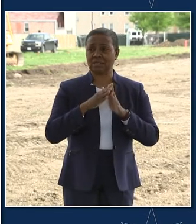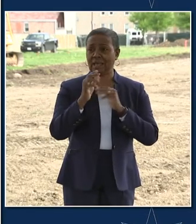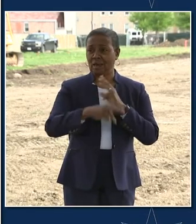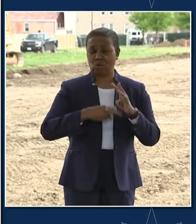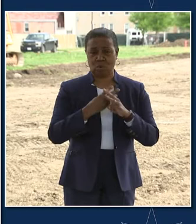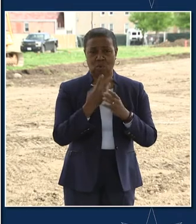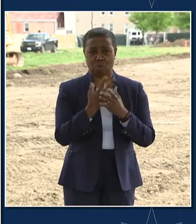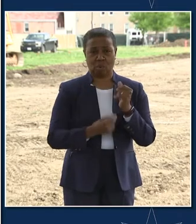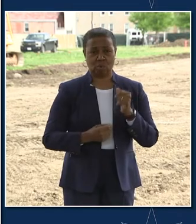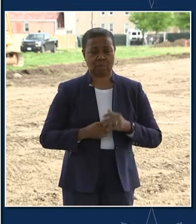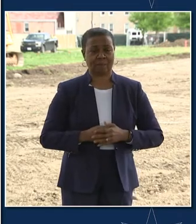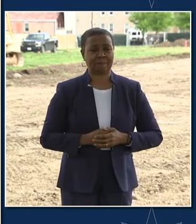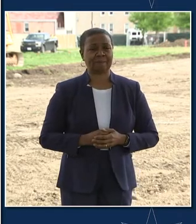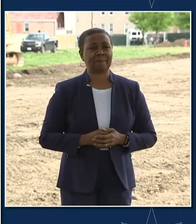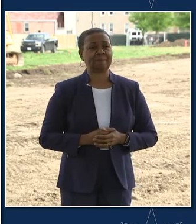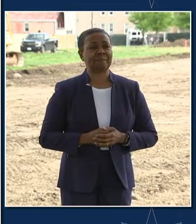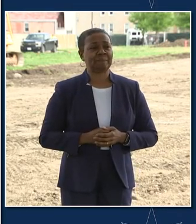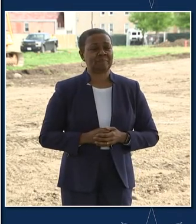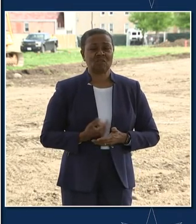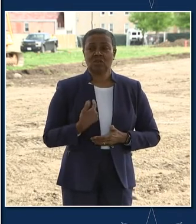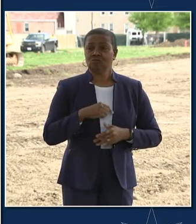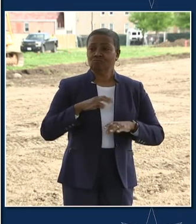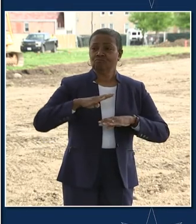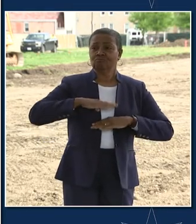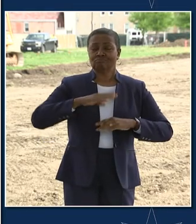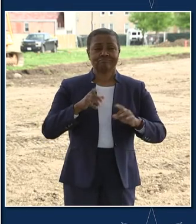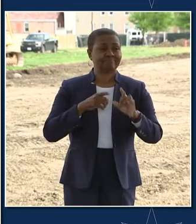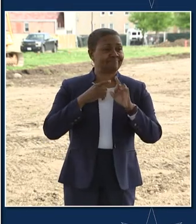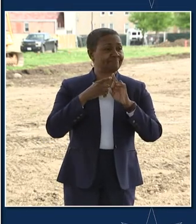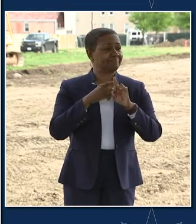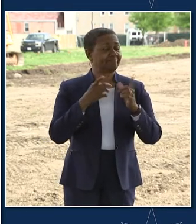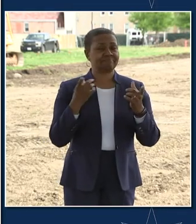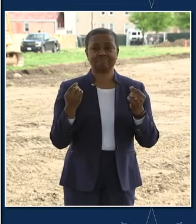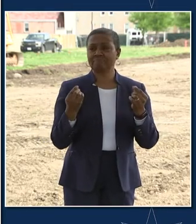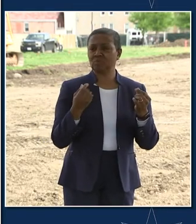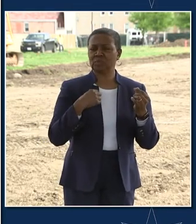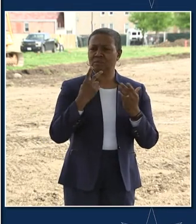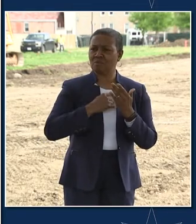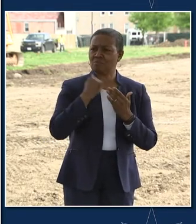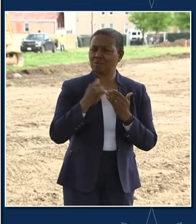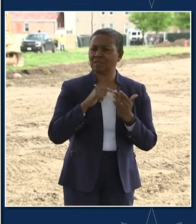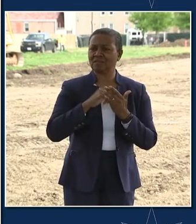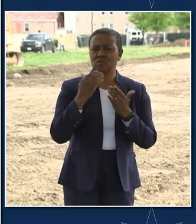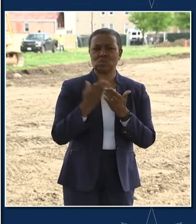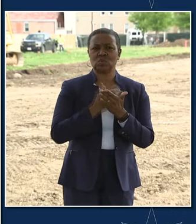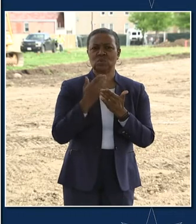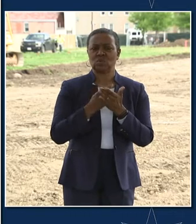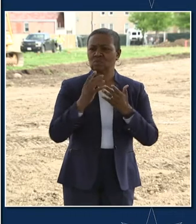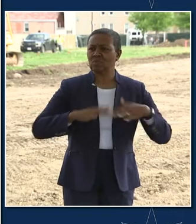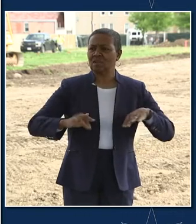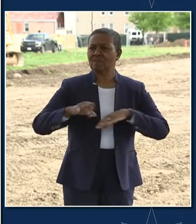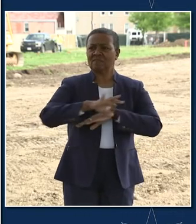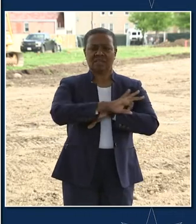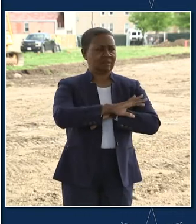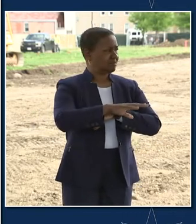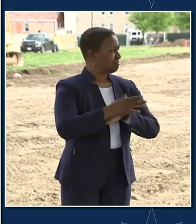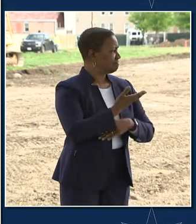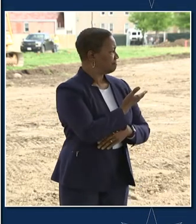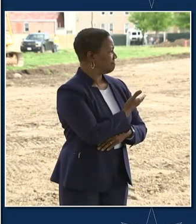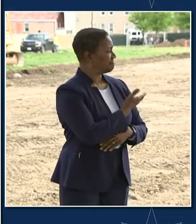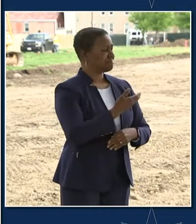world. In order for us to meet our mission, we need projects like this new turf field